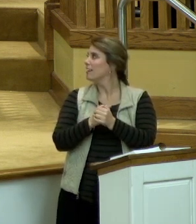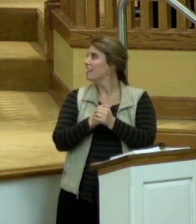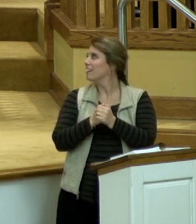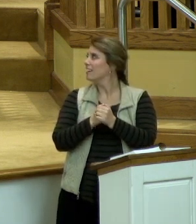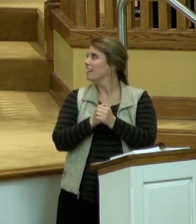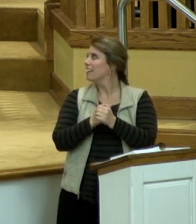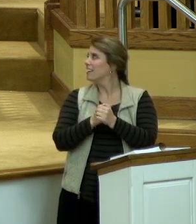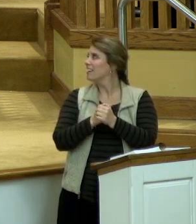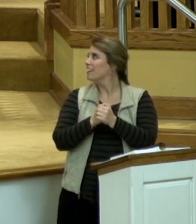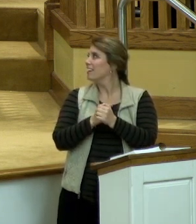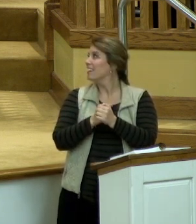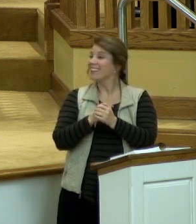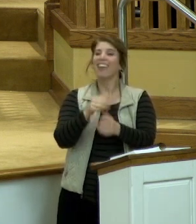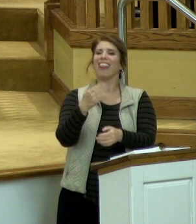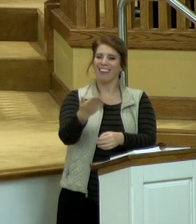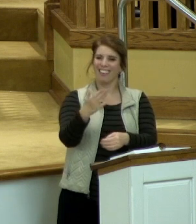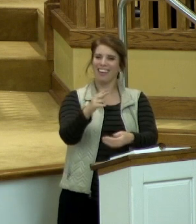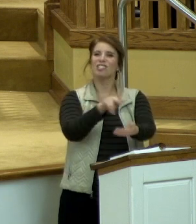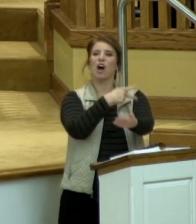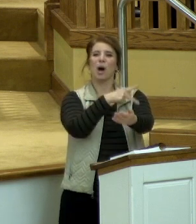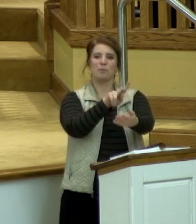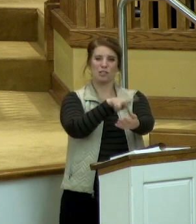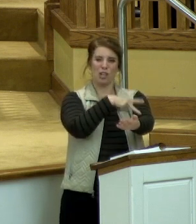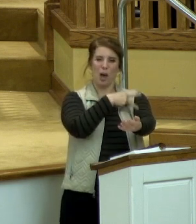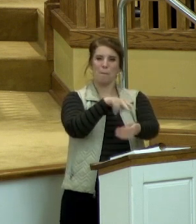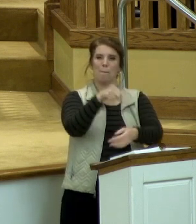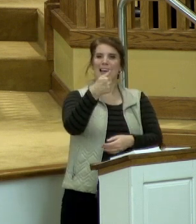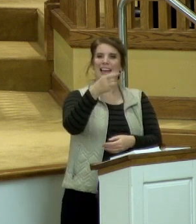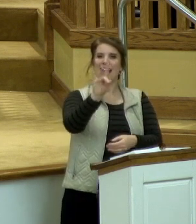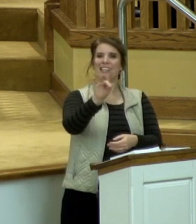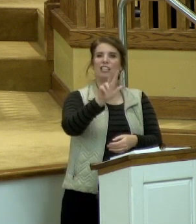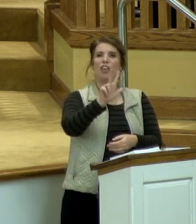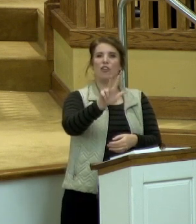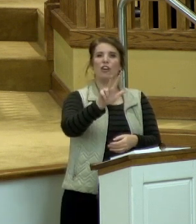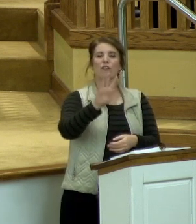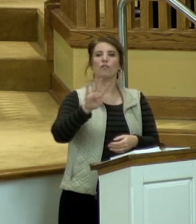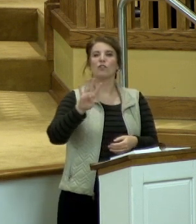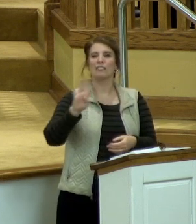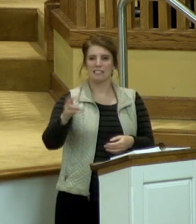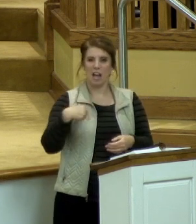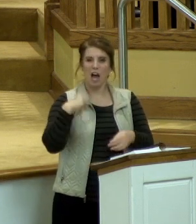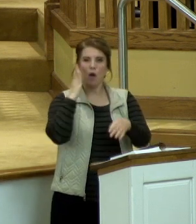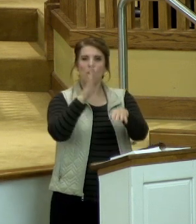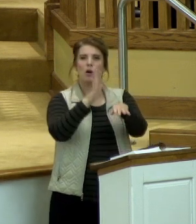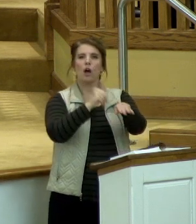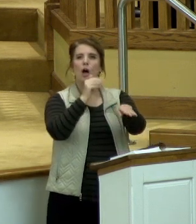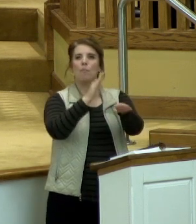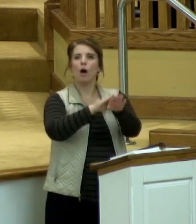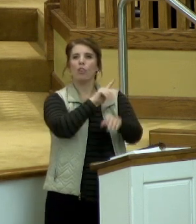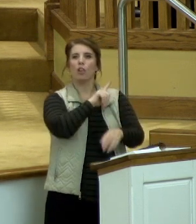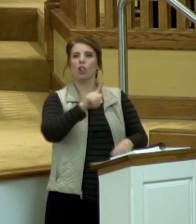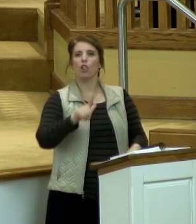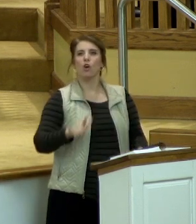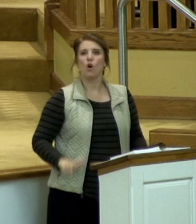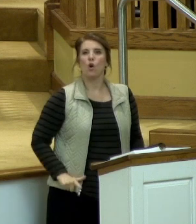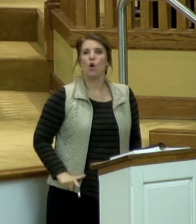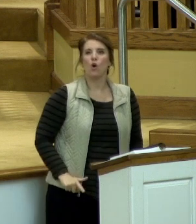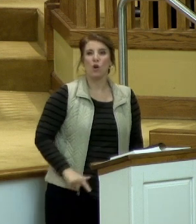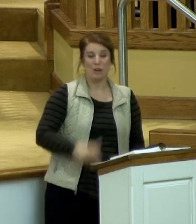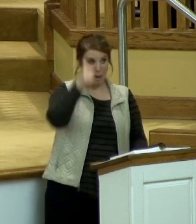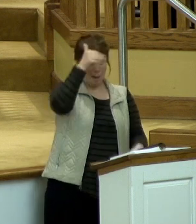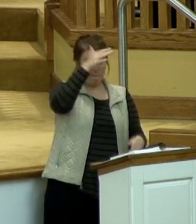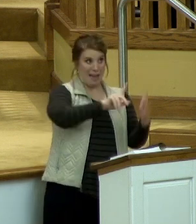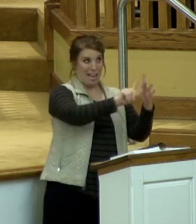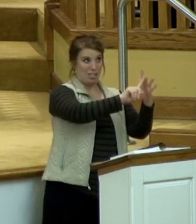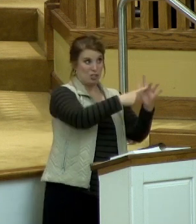Isaiah. Oh, there it is. Perfect. That's the one. Yeah, I will call upon the Lord. There it is. All right, I think we all know this one. The men repeat,